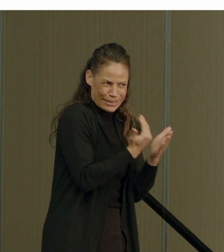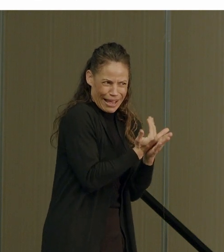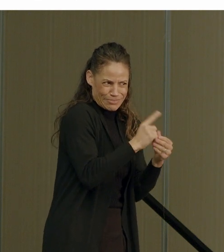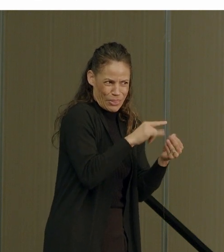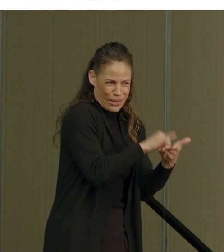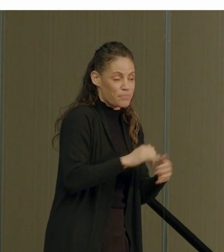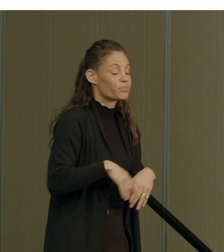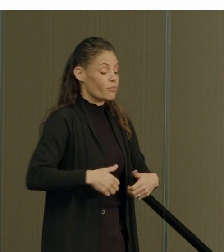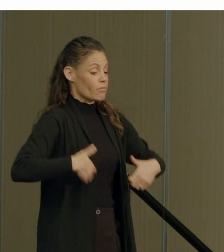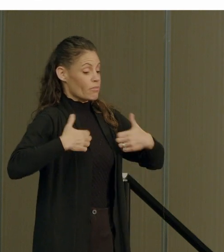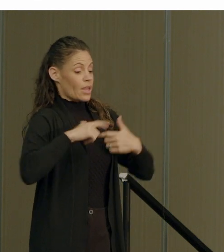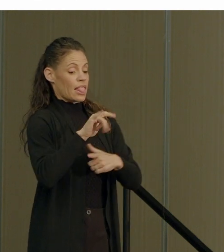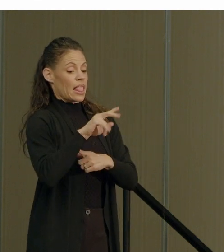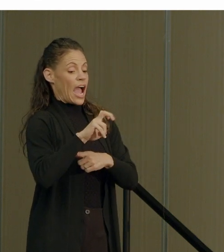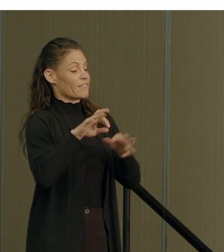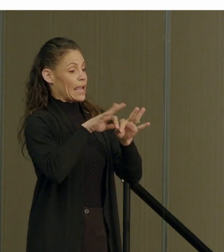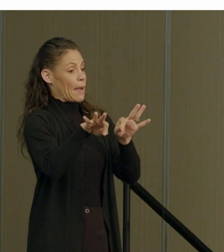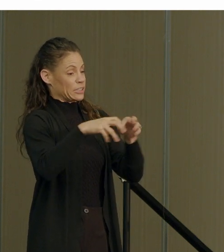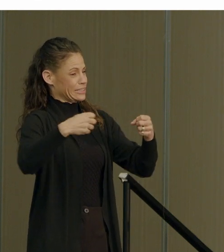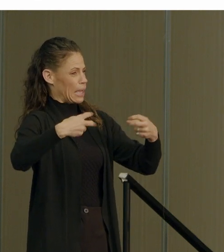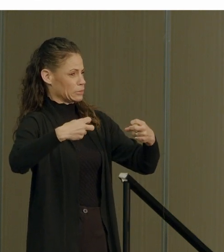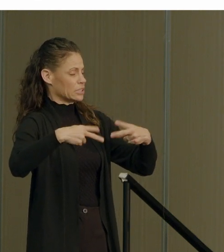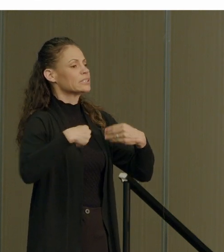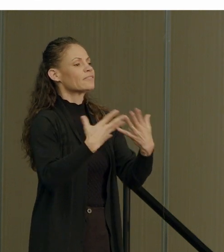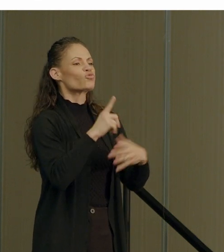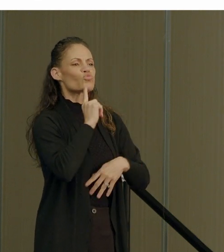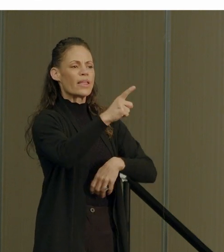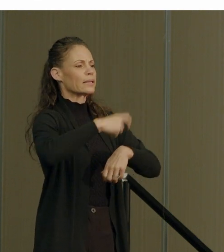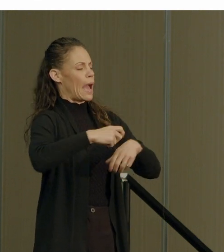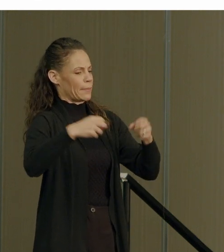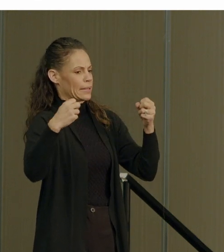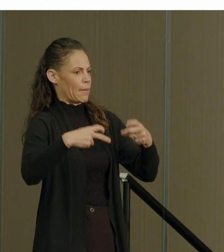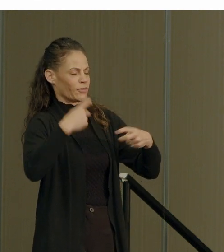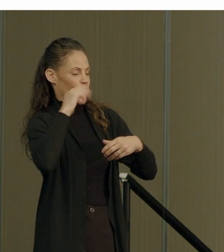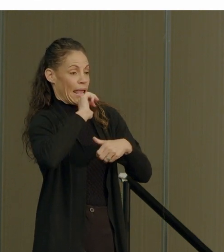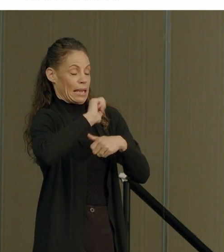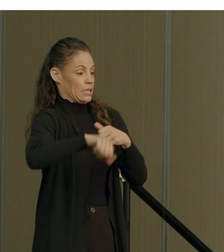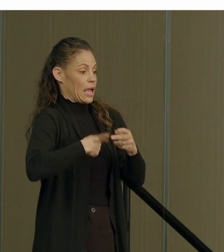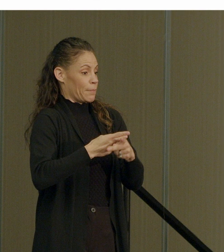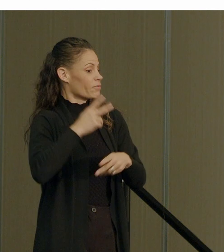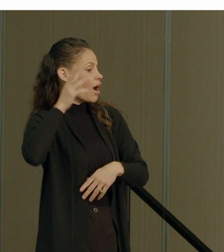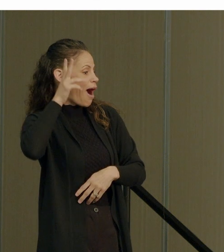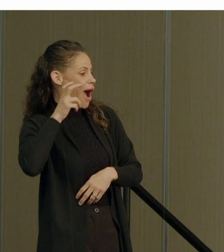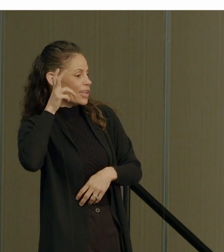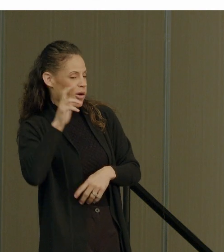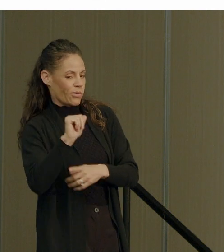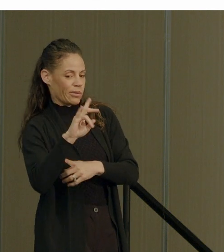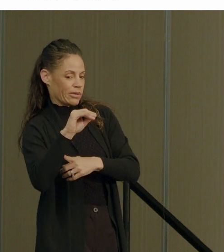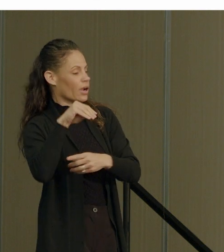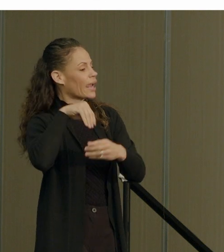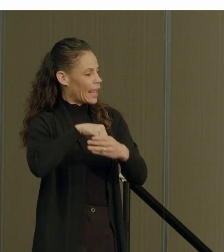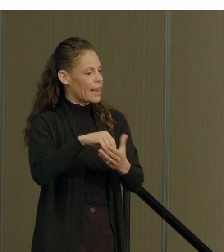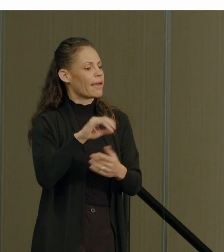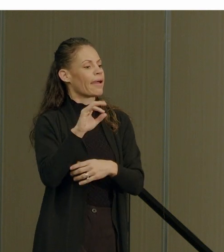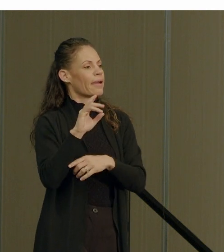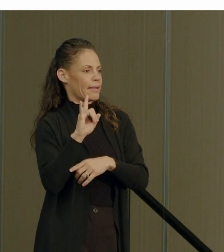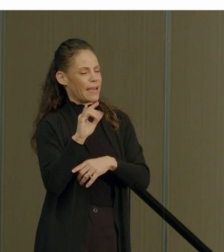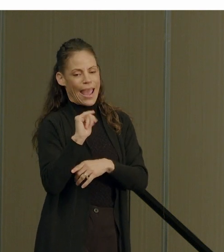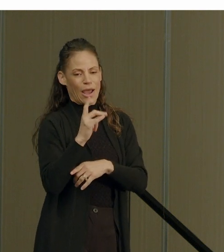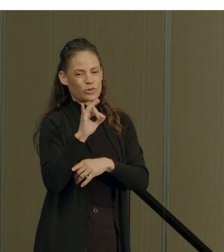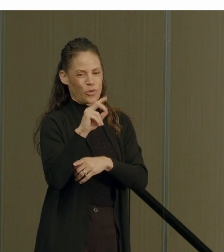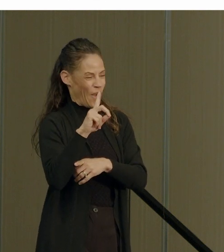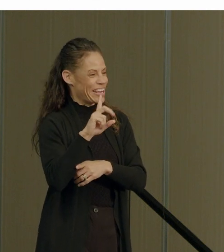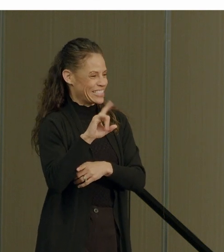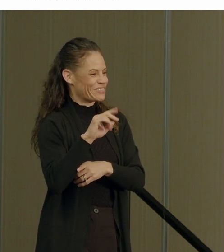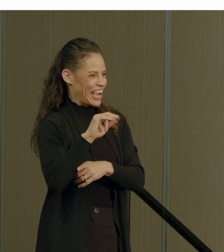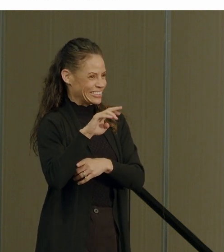caption. Live caption gives you real-time captions for almost any type of audio on an Android device. Today, we support 15 languages, all on device, on